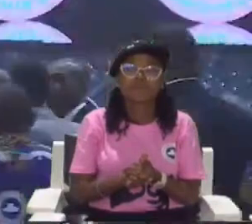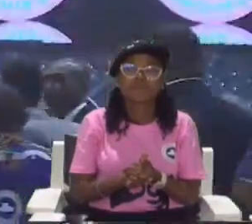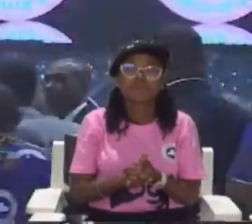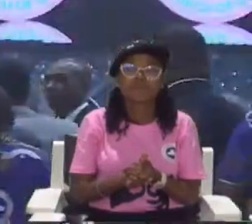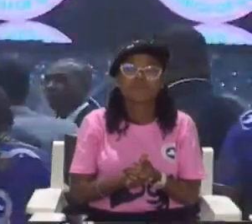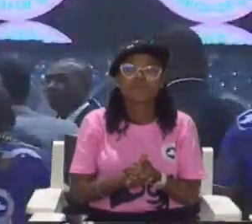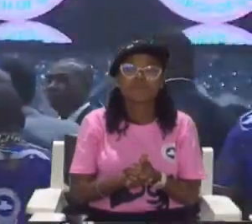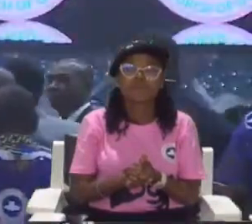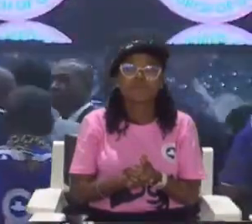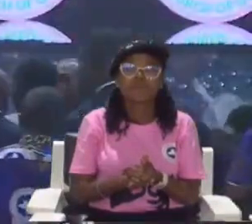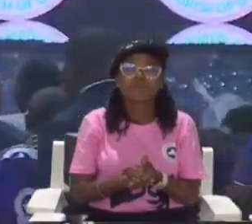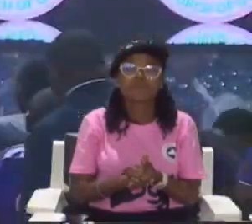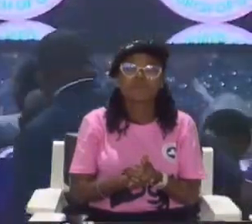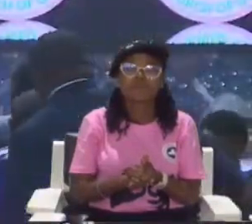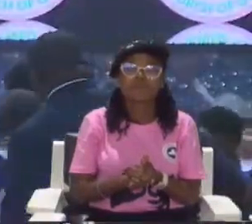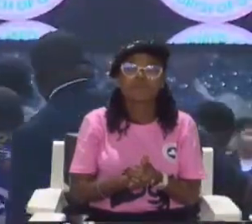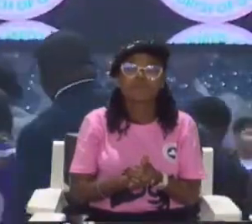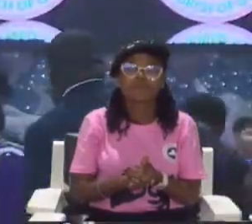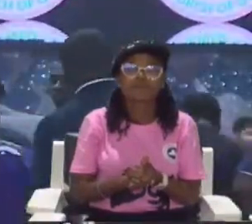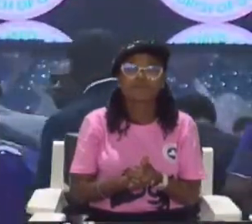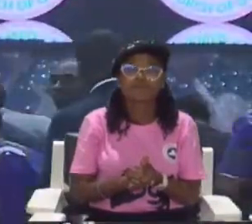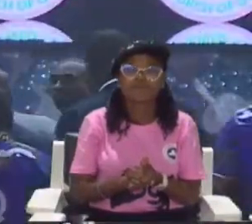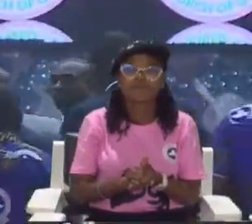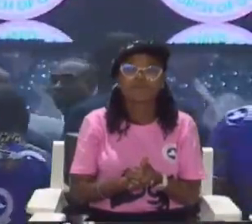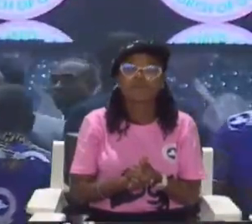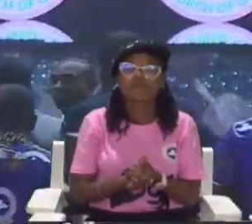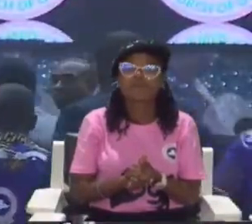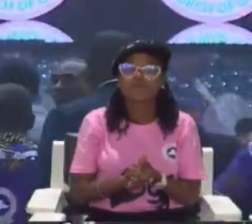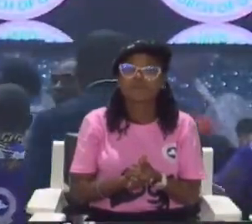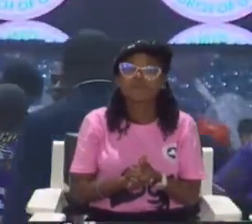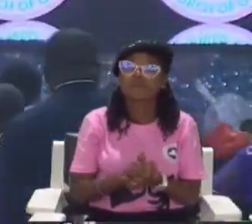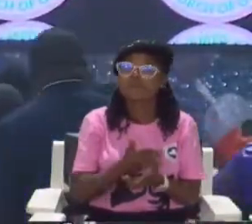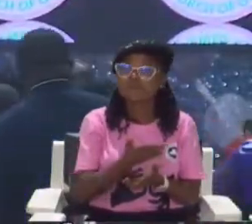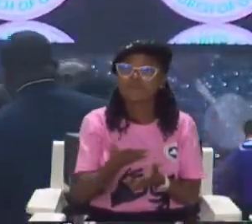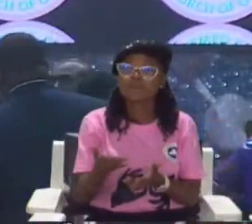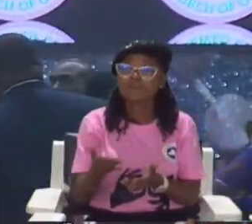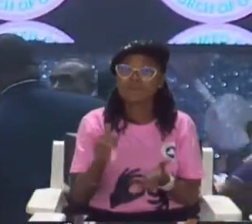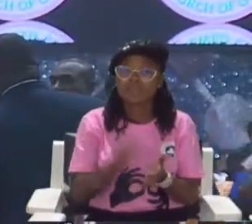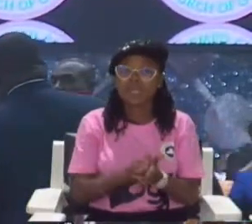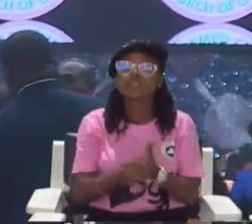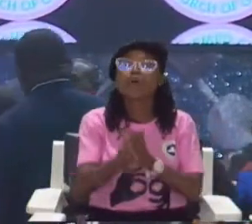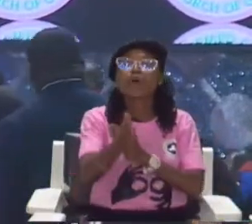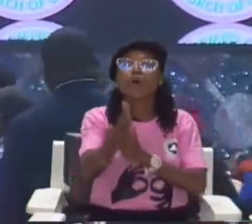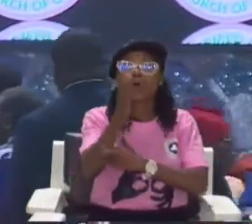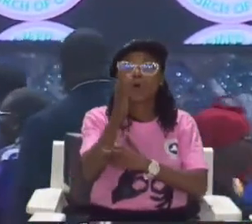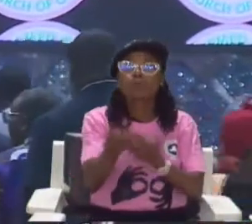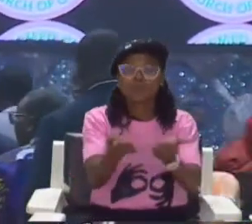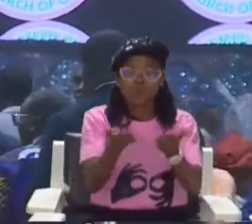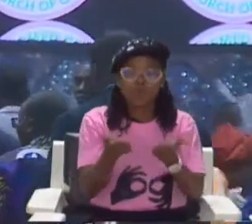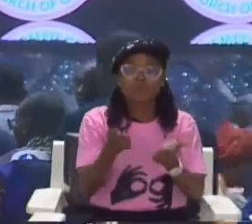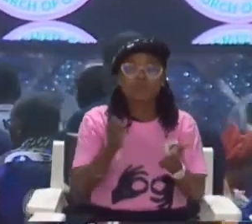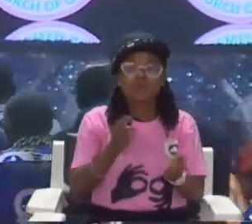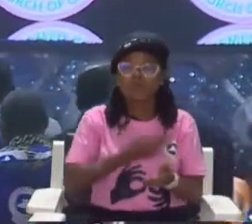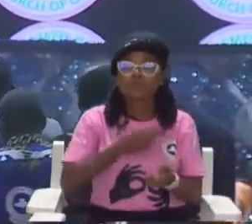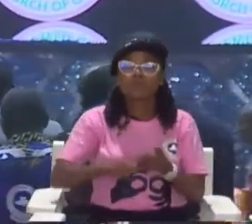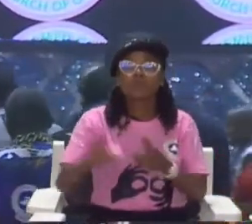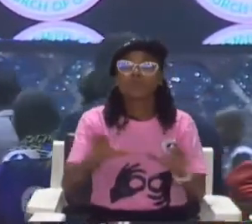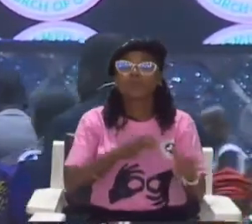There are still three things that Daddy wants us to do before we go.